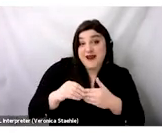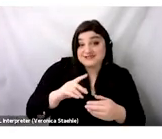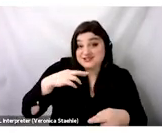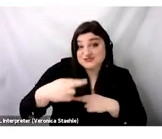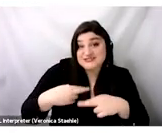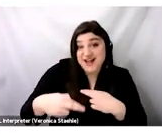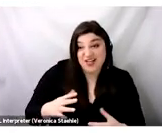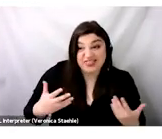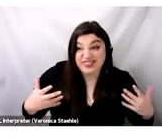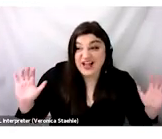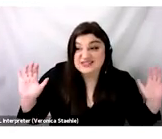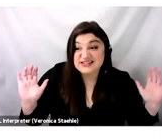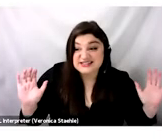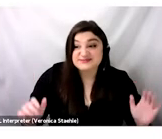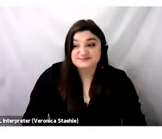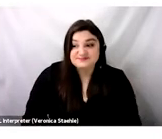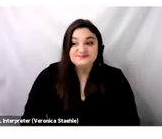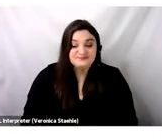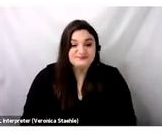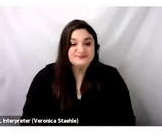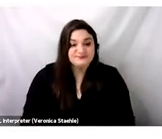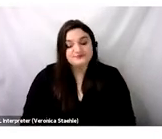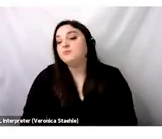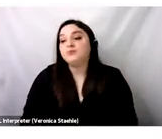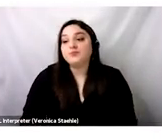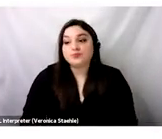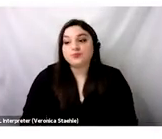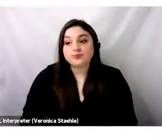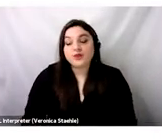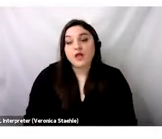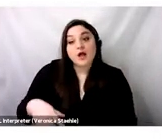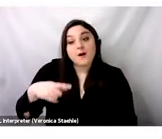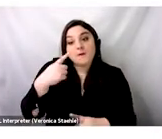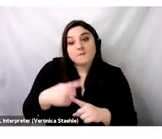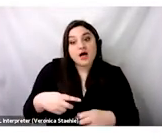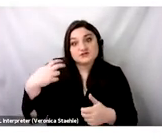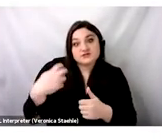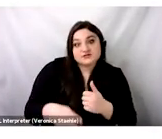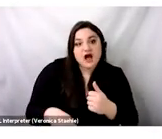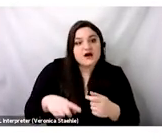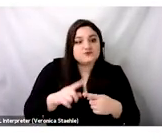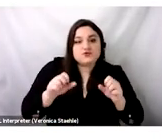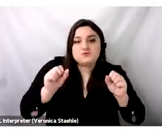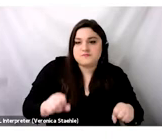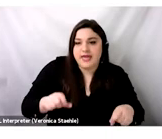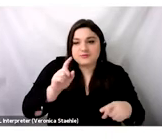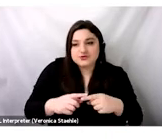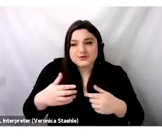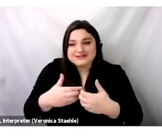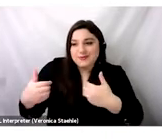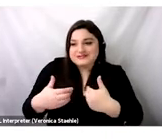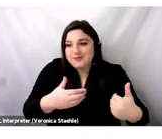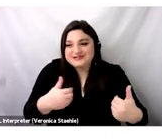tricky to figure out, by color. I mean, literally it's so easy to contaminate the